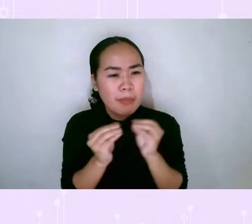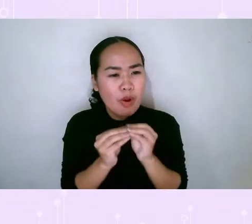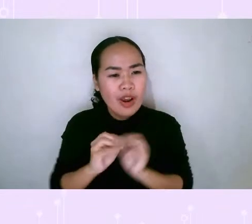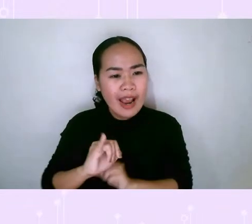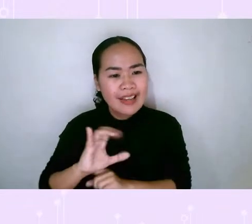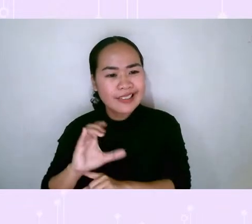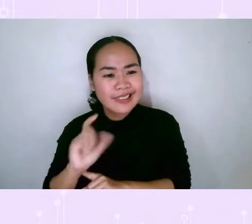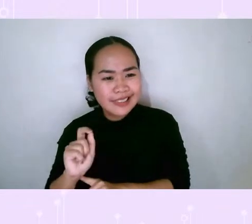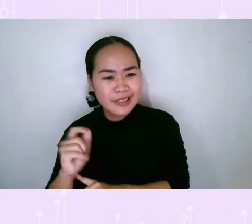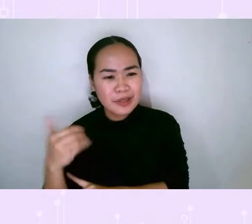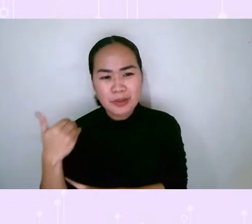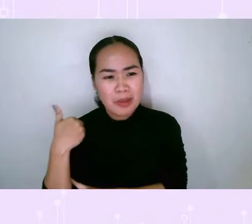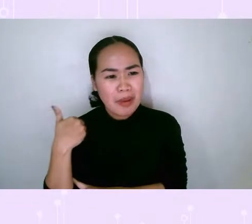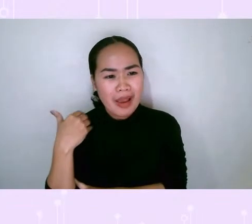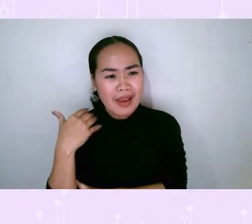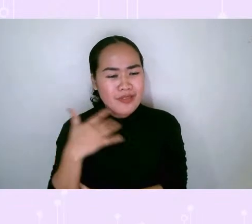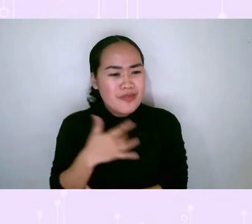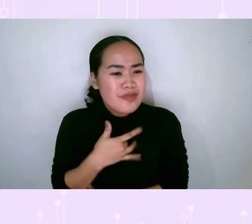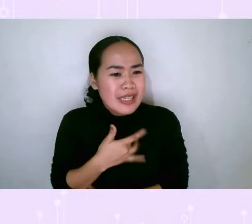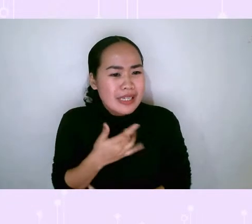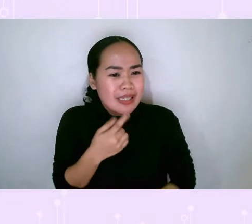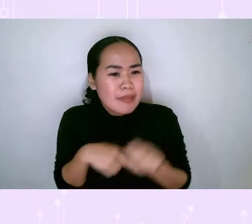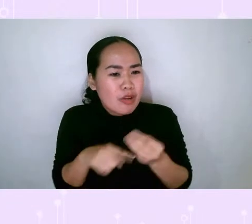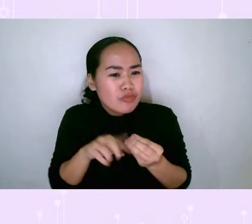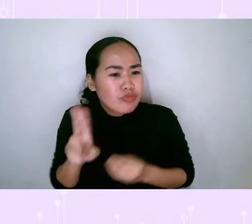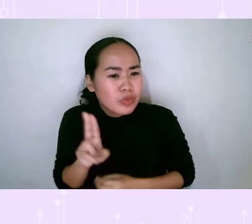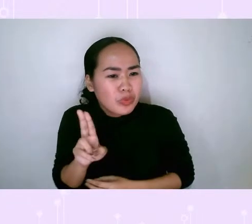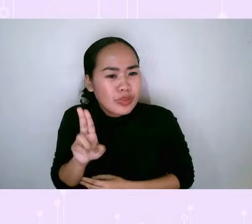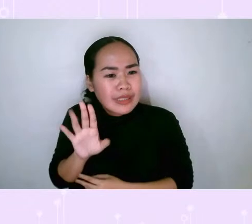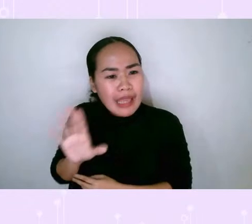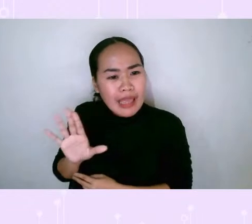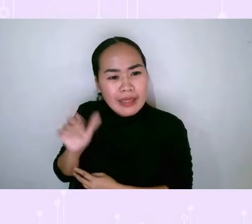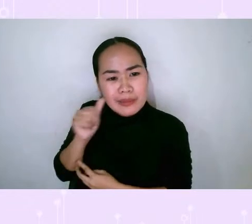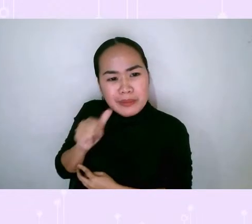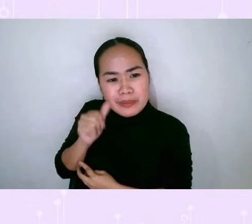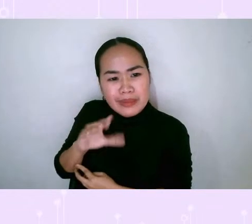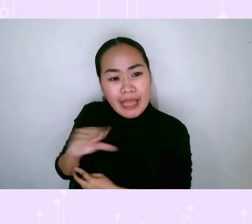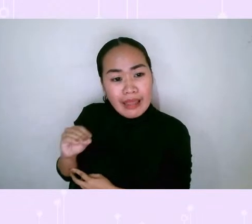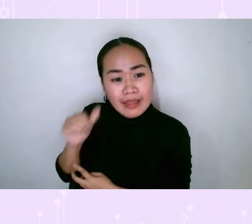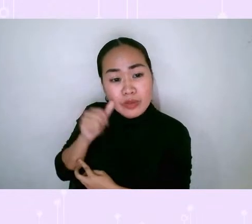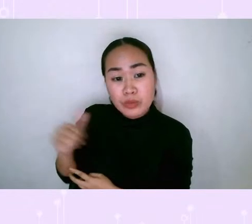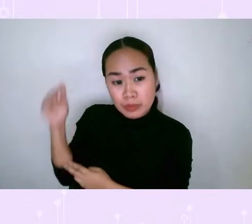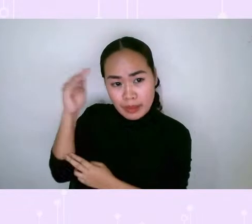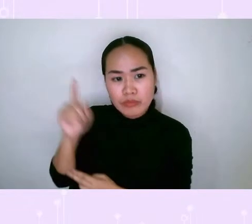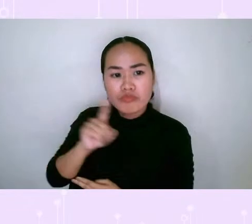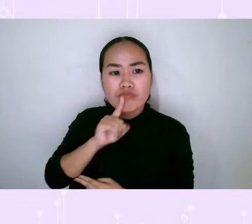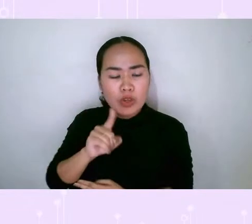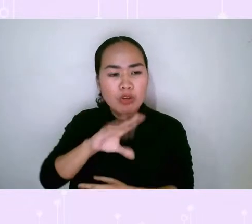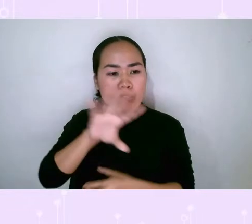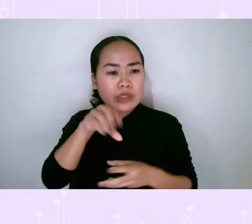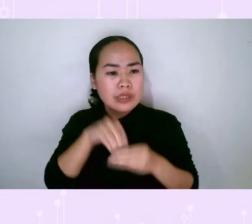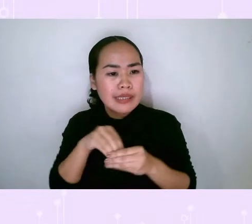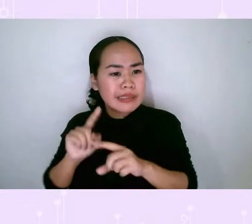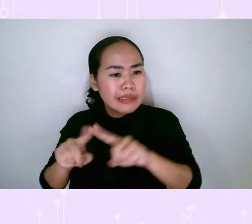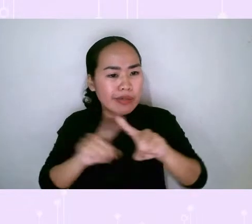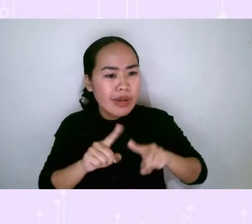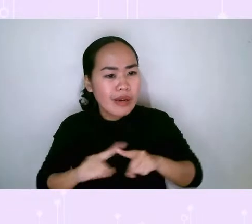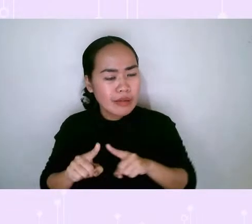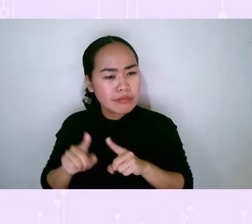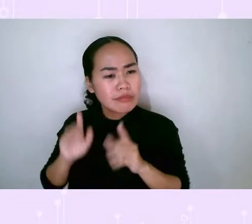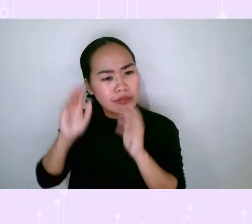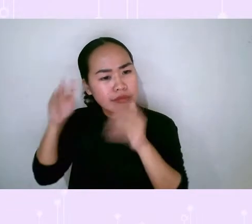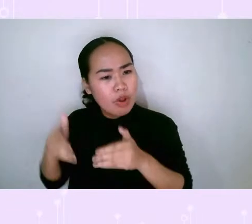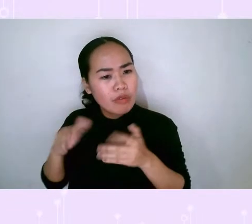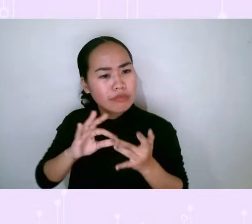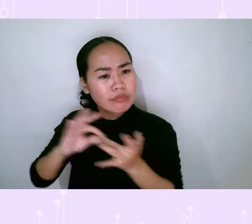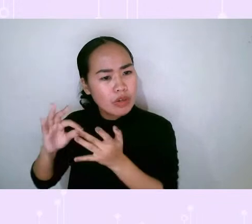or felt by women and girls. That is why we urge agencies and development partners to prioritize and optimize